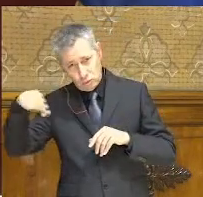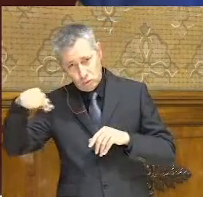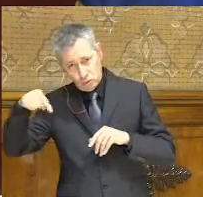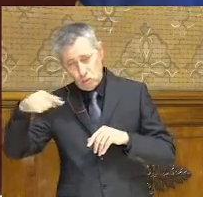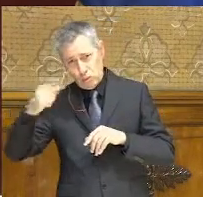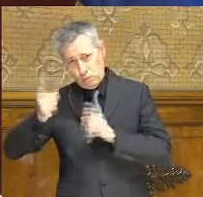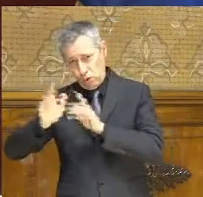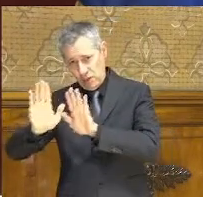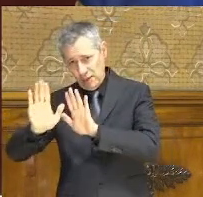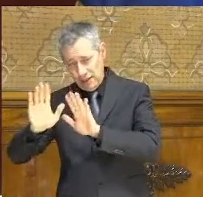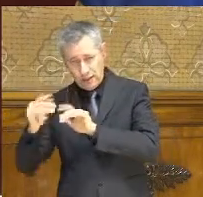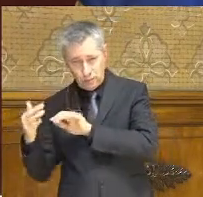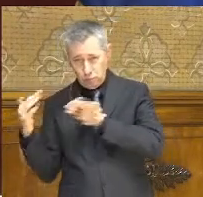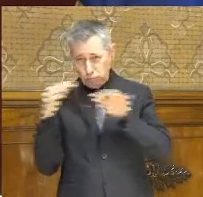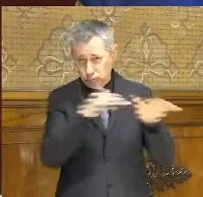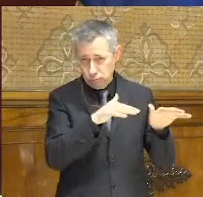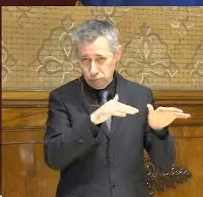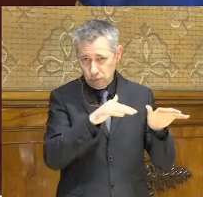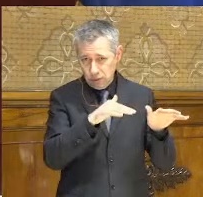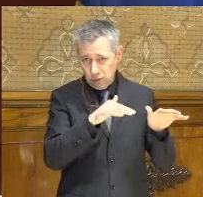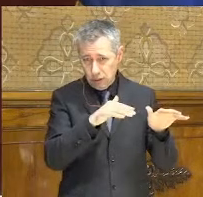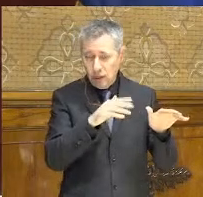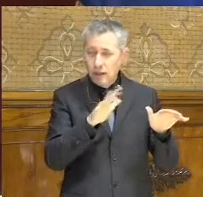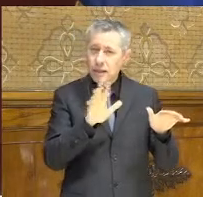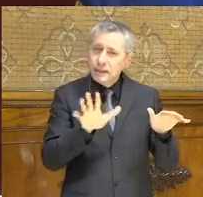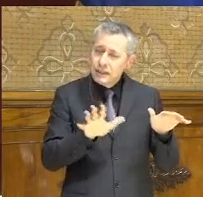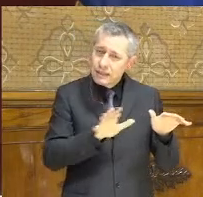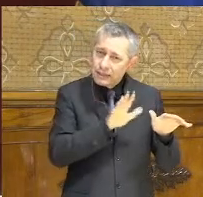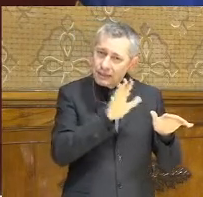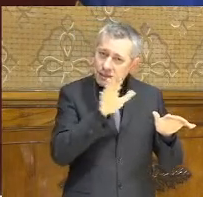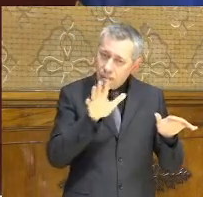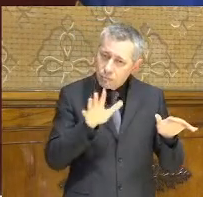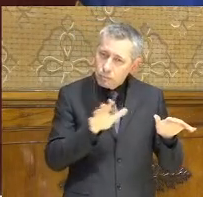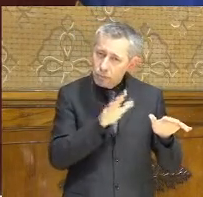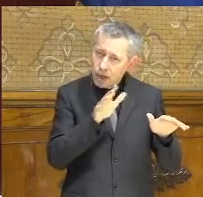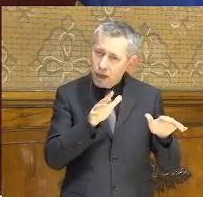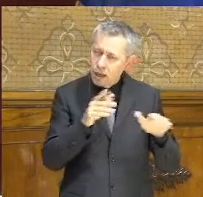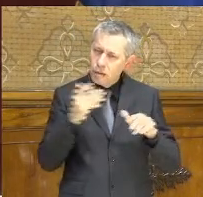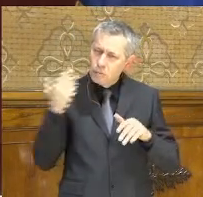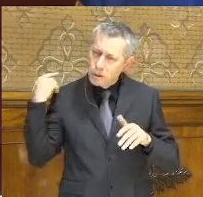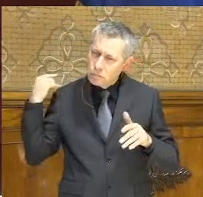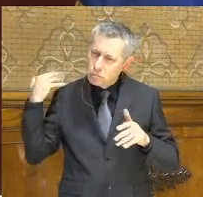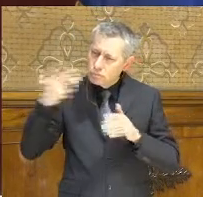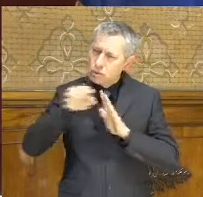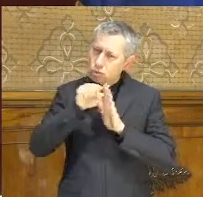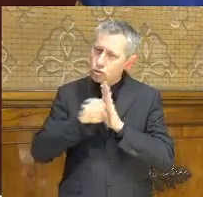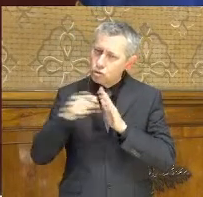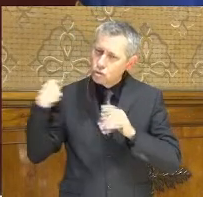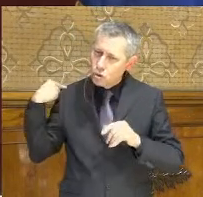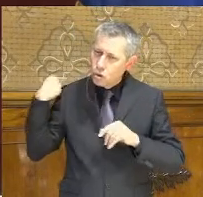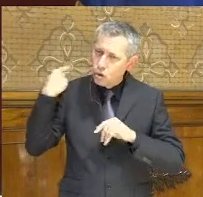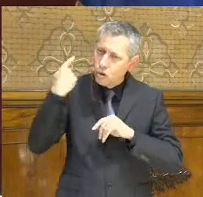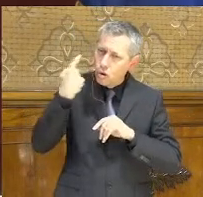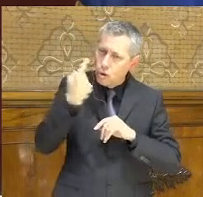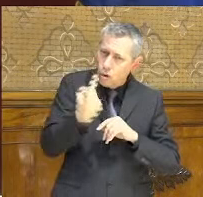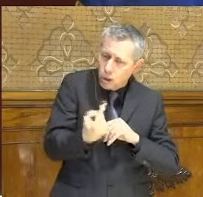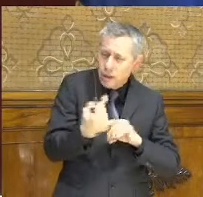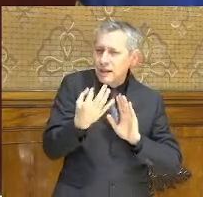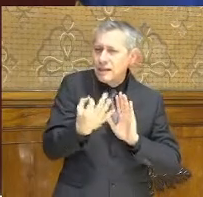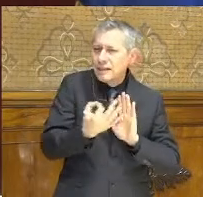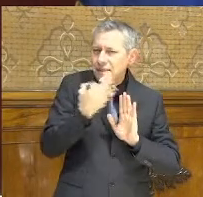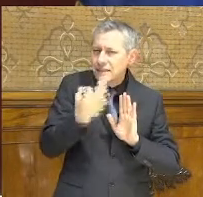So the ontology of freedom always has this core, which is threatened by